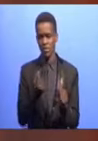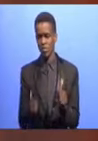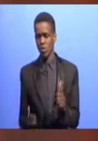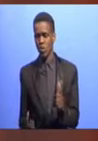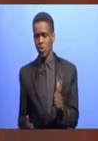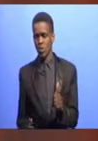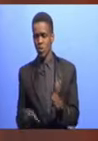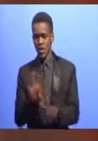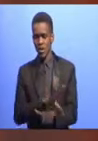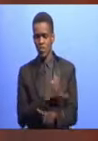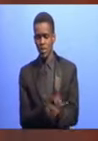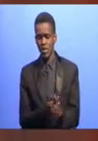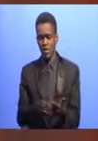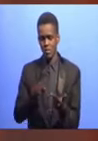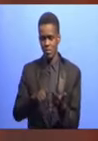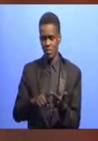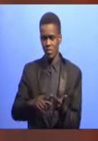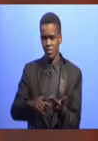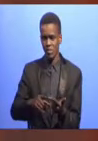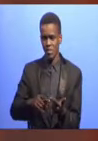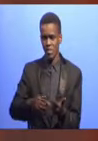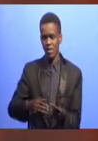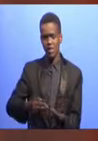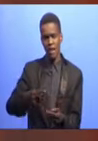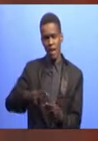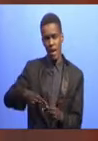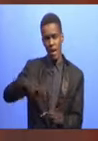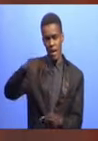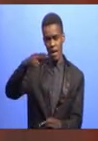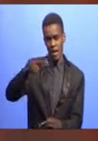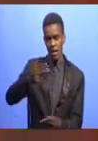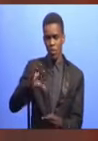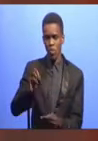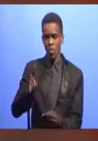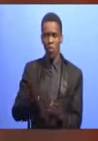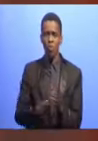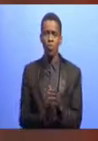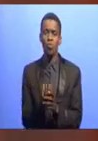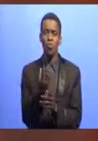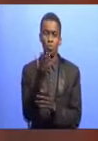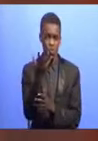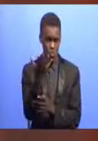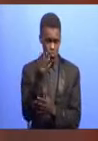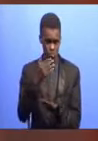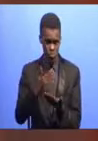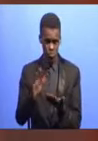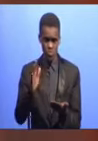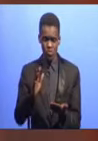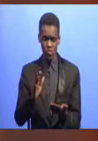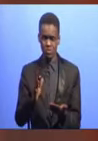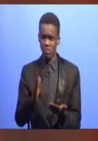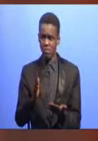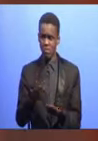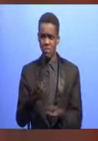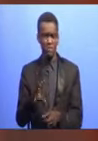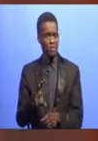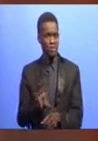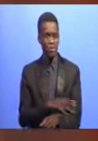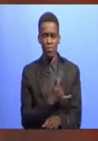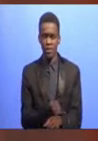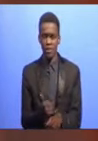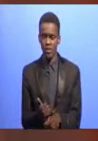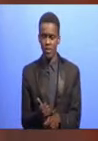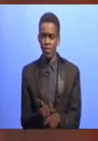scale. Jaanong o fitlhelele gore ba large scale ba ready kore ba na le mo re go bitsa re financial